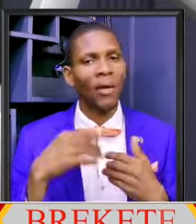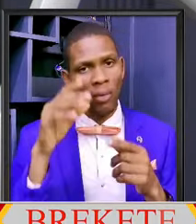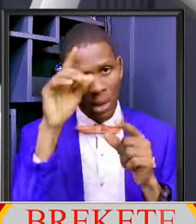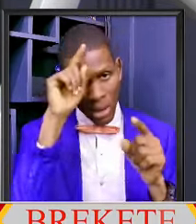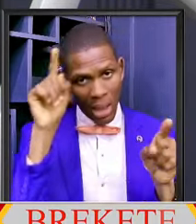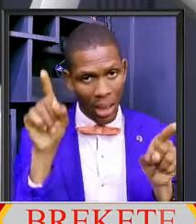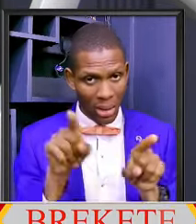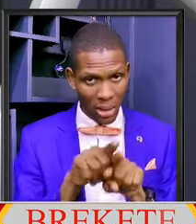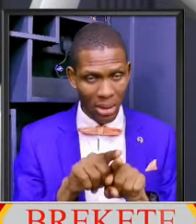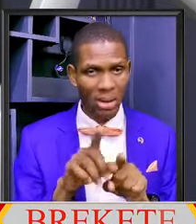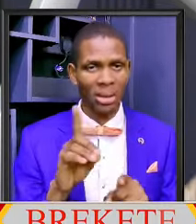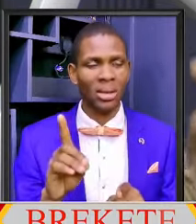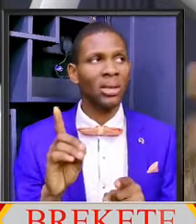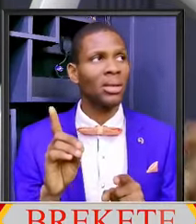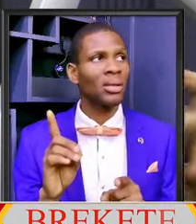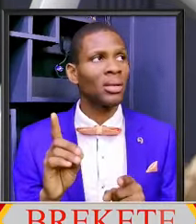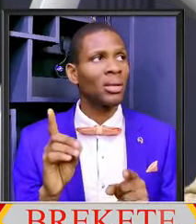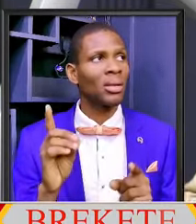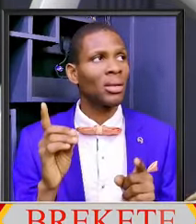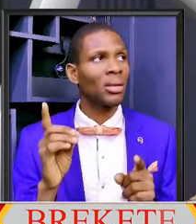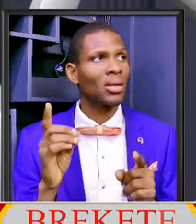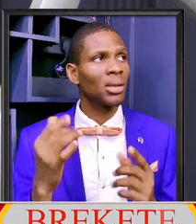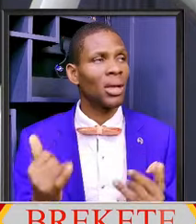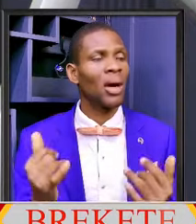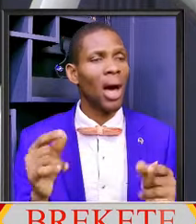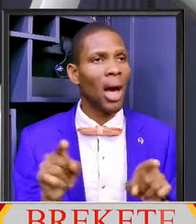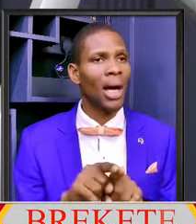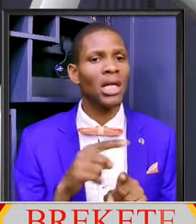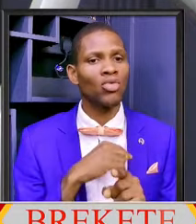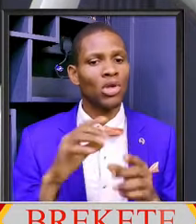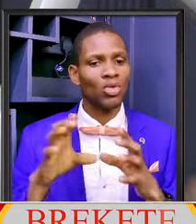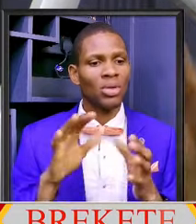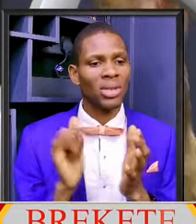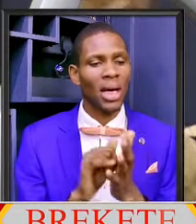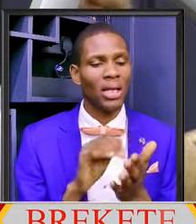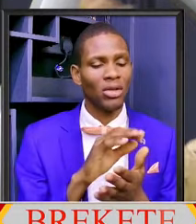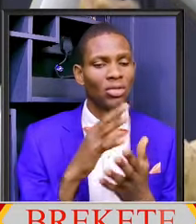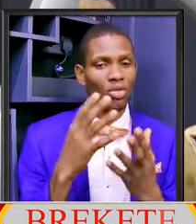agreed. Now, once we do that mediation for Kaduna,